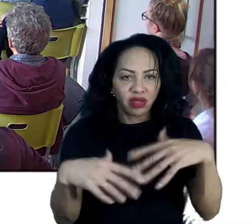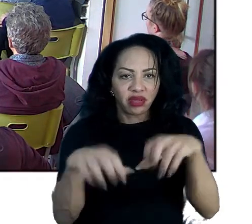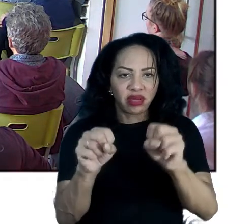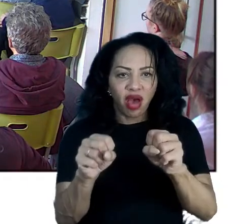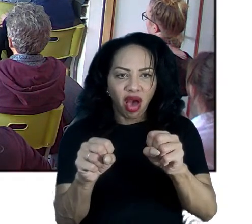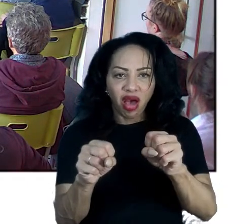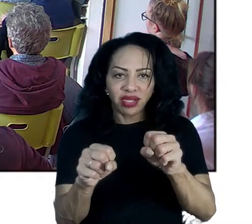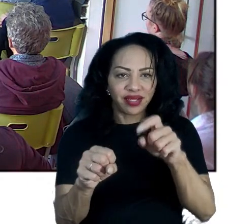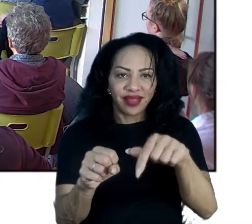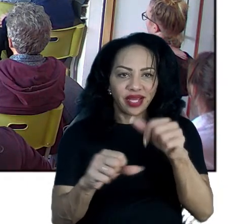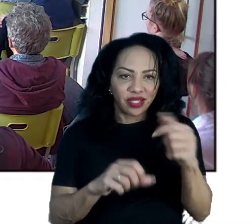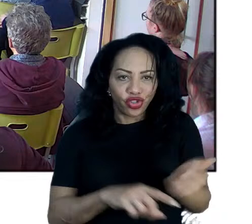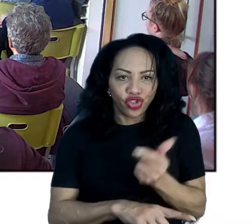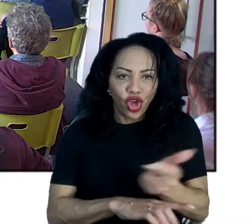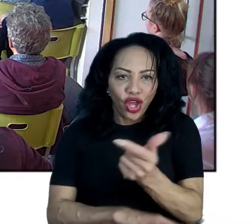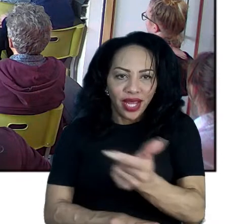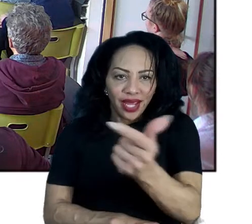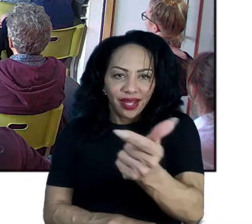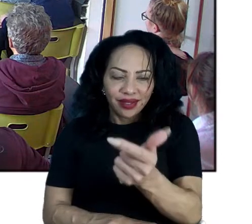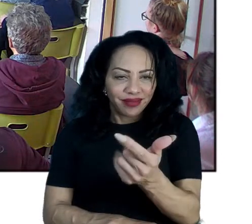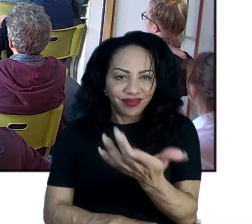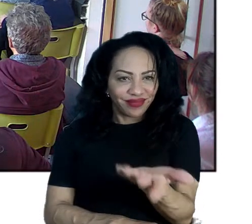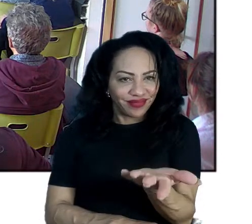journey. Wow.